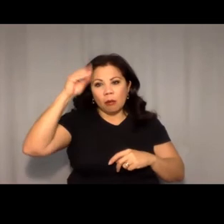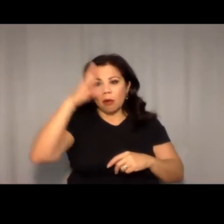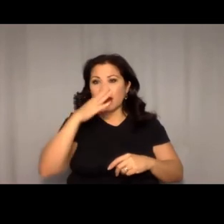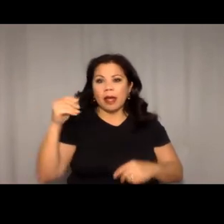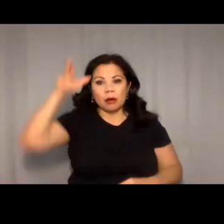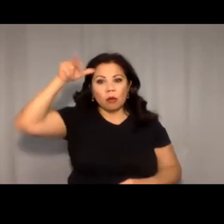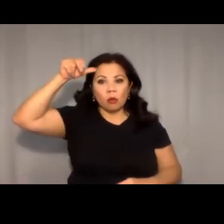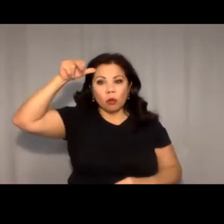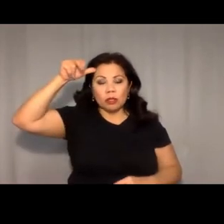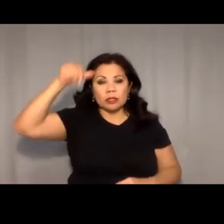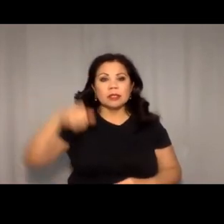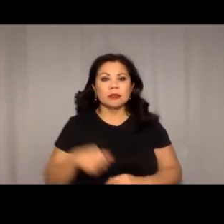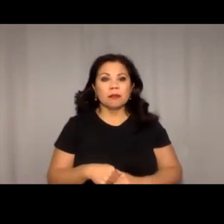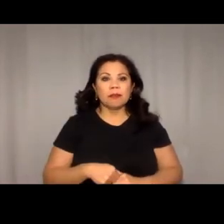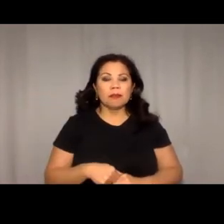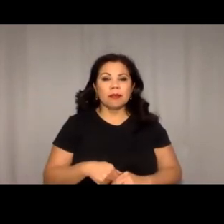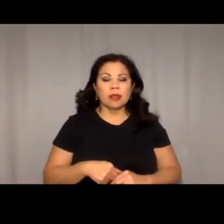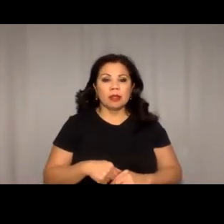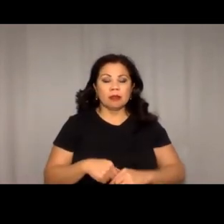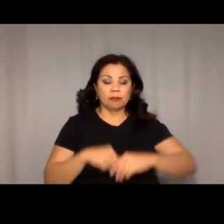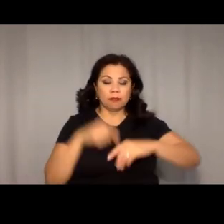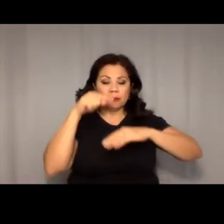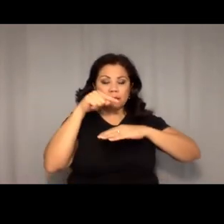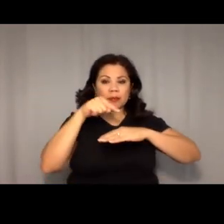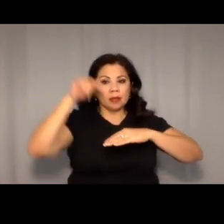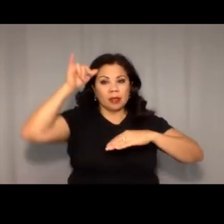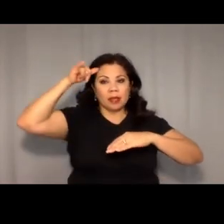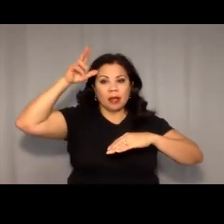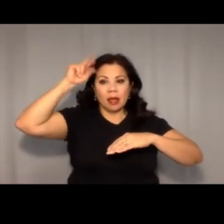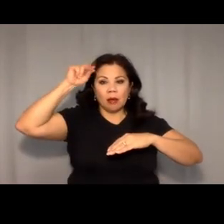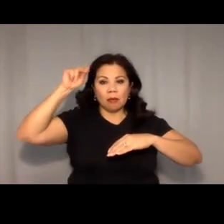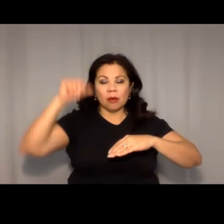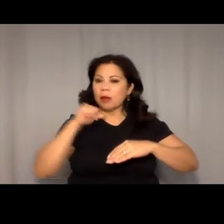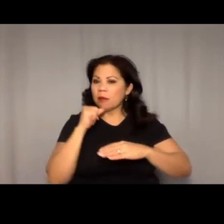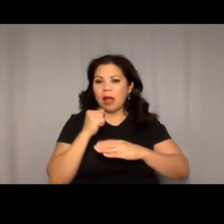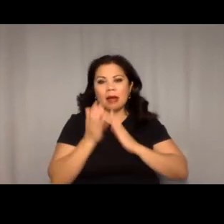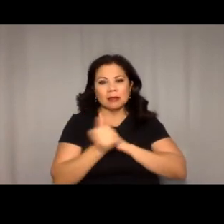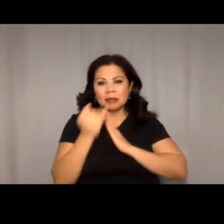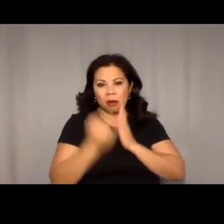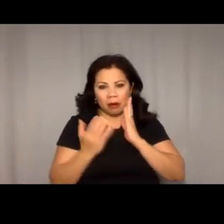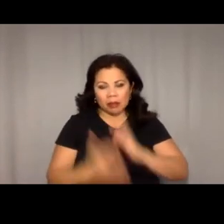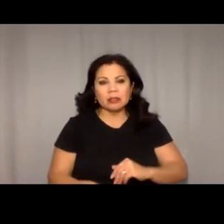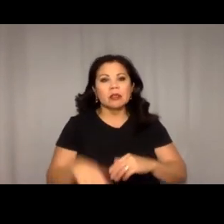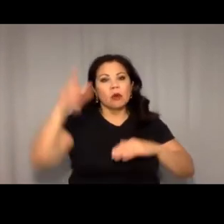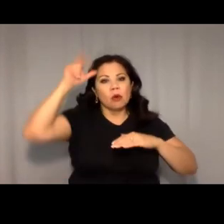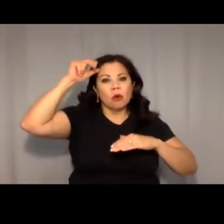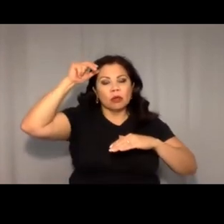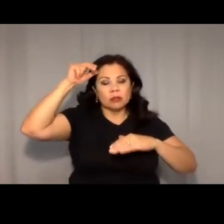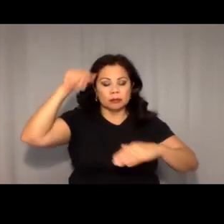cowboy. Okay, and this is the horse. I'm a horrible drawer, right? Pretend that's a horse. The